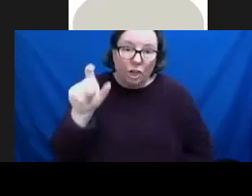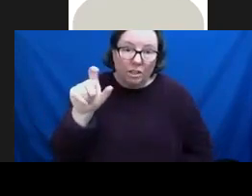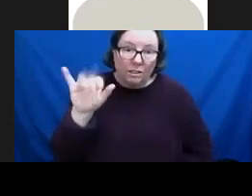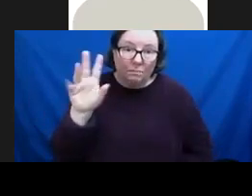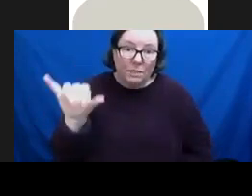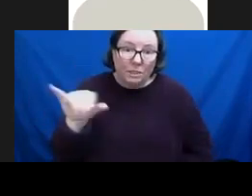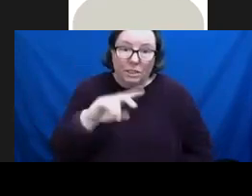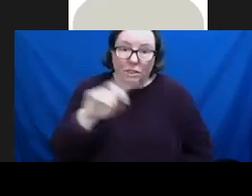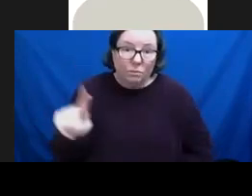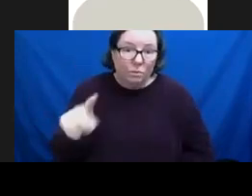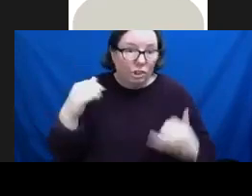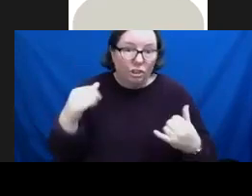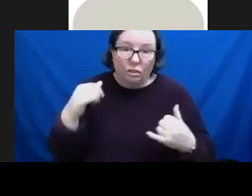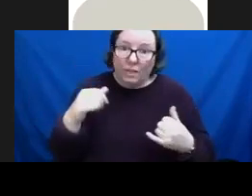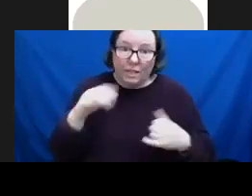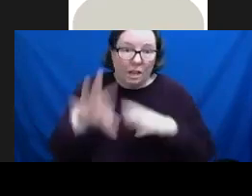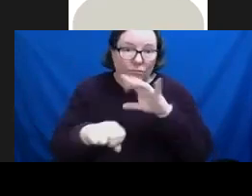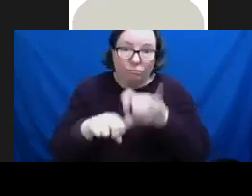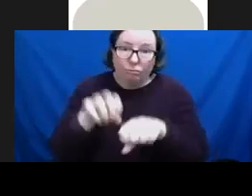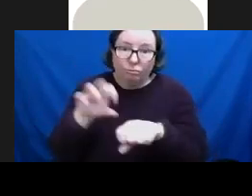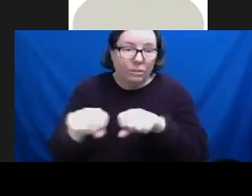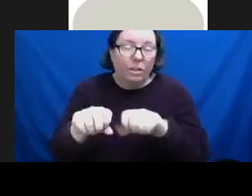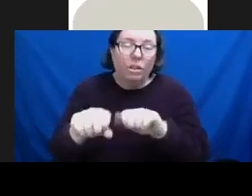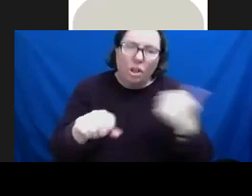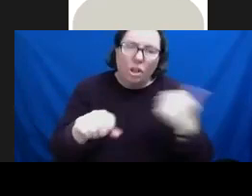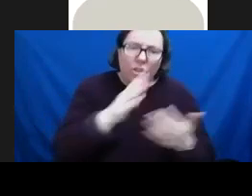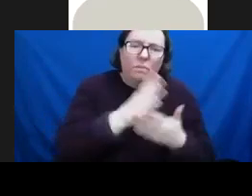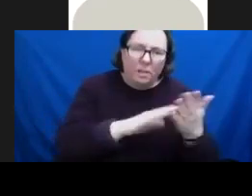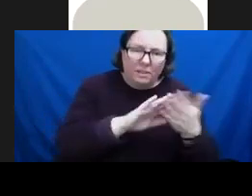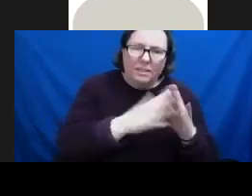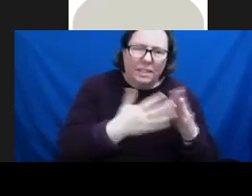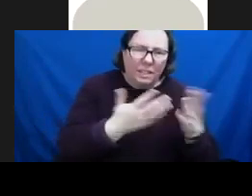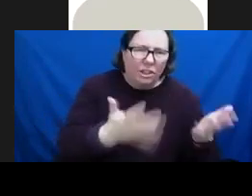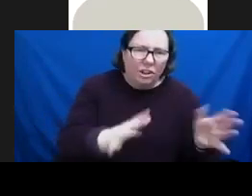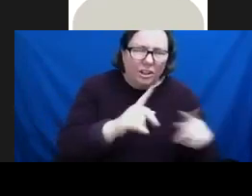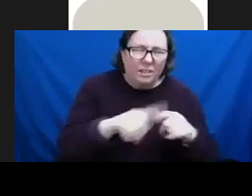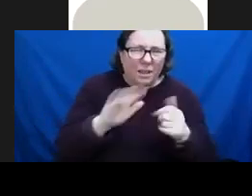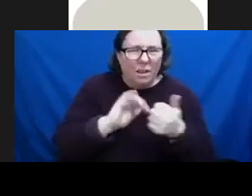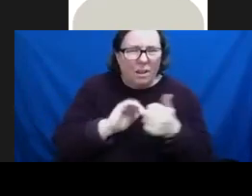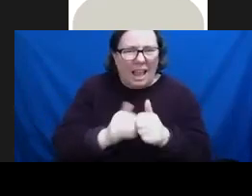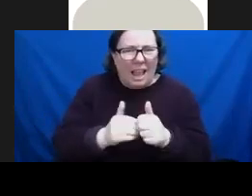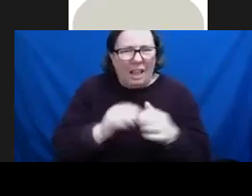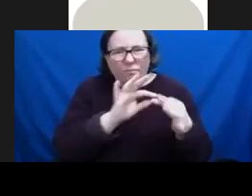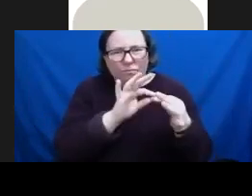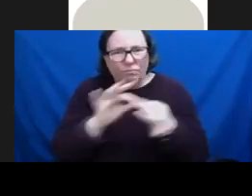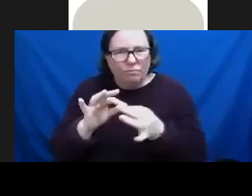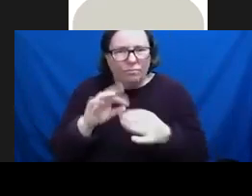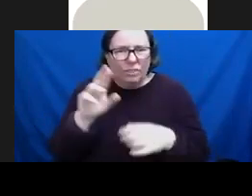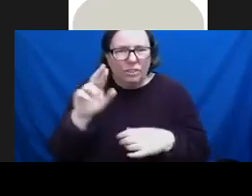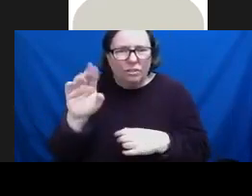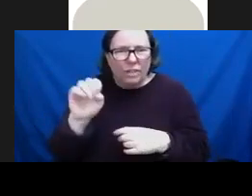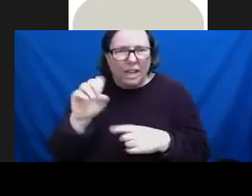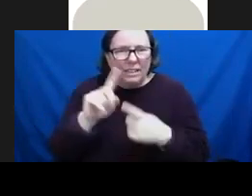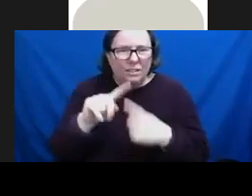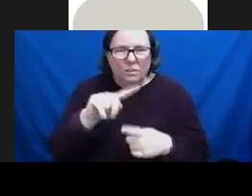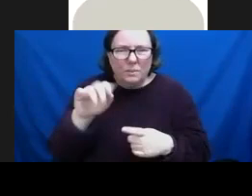Dorchester right now. It's happened already in other parts of our city. How can anyone tie race to a zip